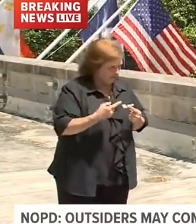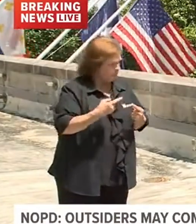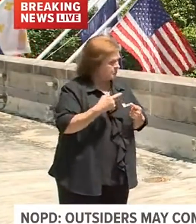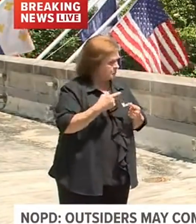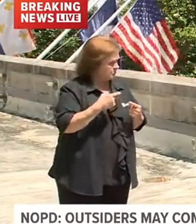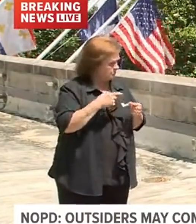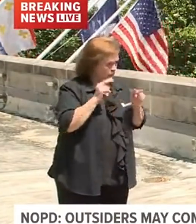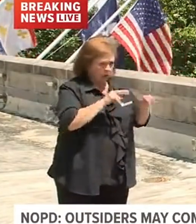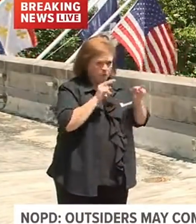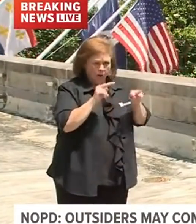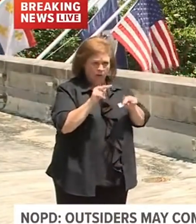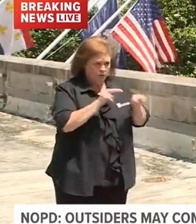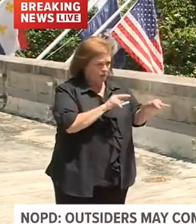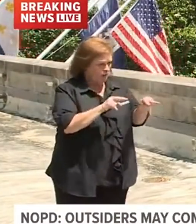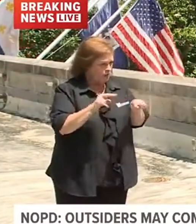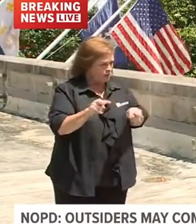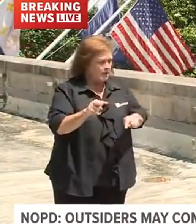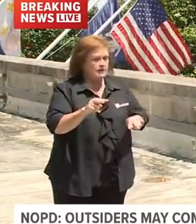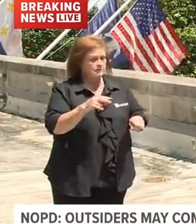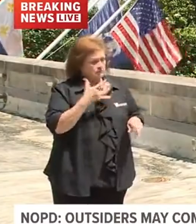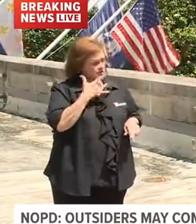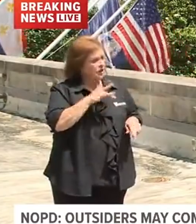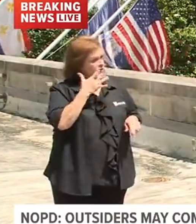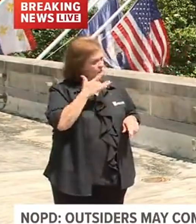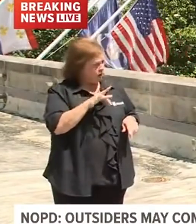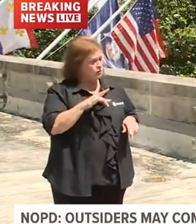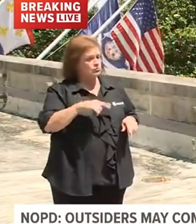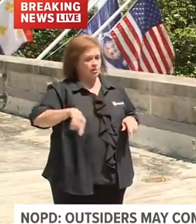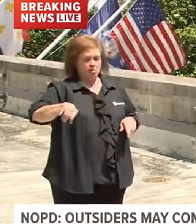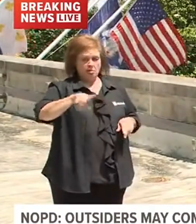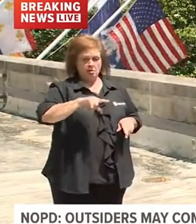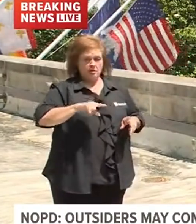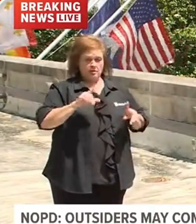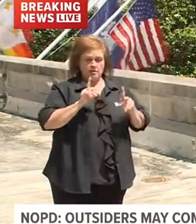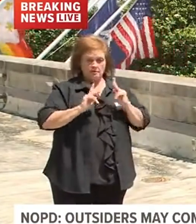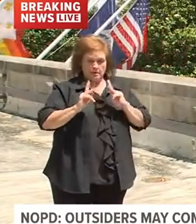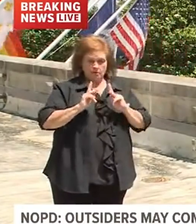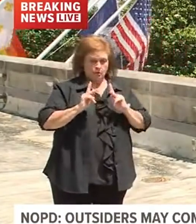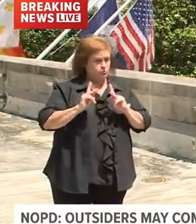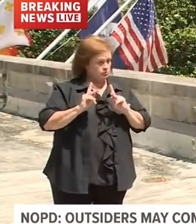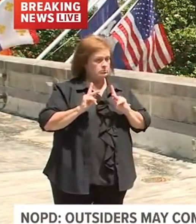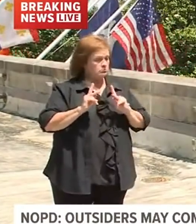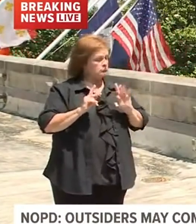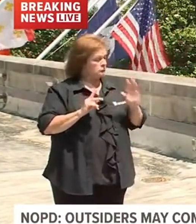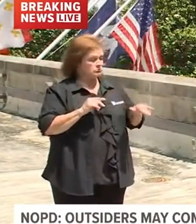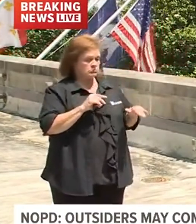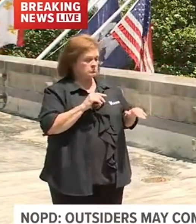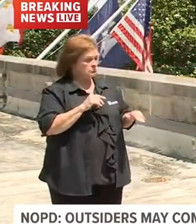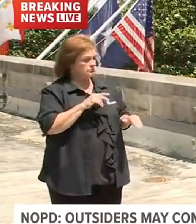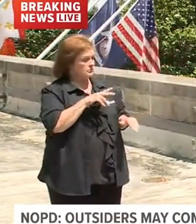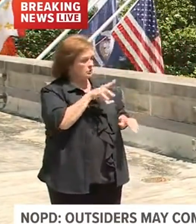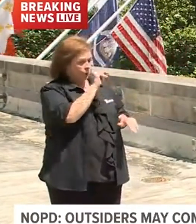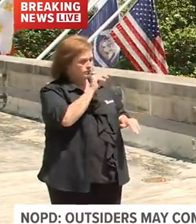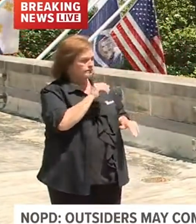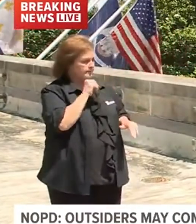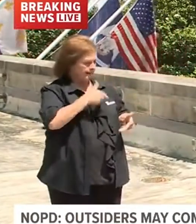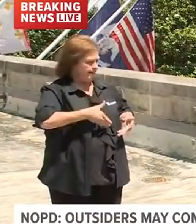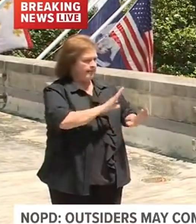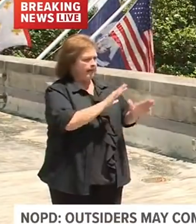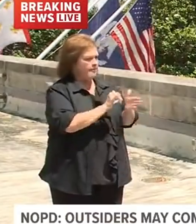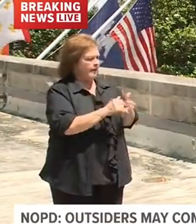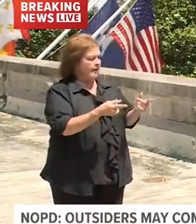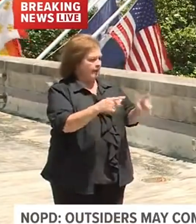this entire process, and we've been fortunate enough to have a community that did not allow this to happen. And let me say this while I'm talking about